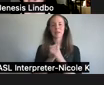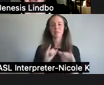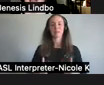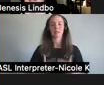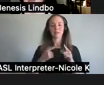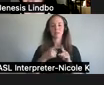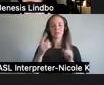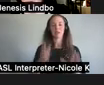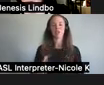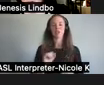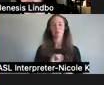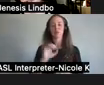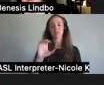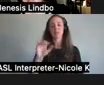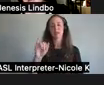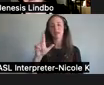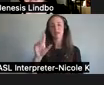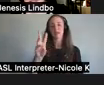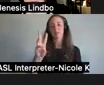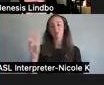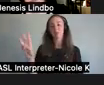with CILWW, or Center for